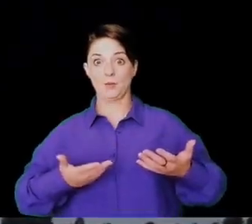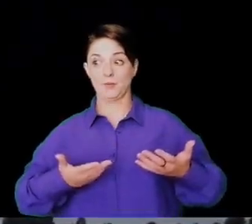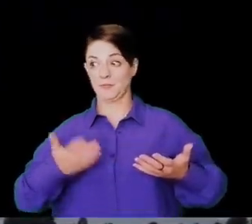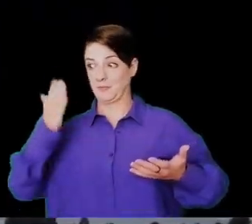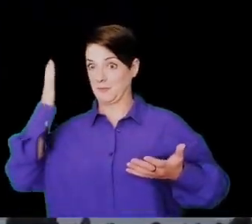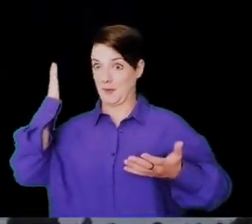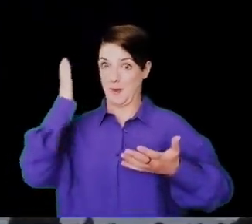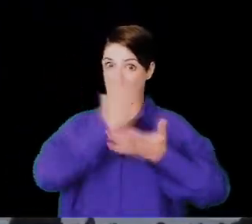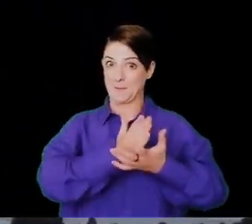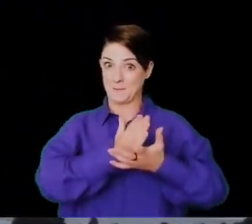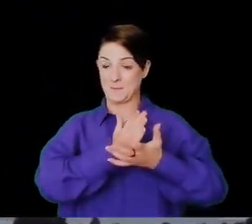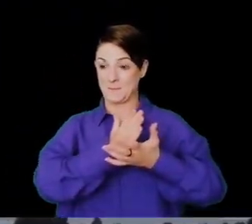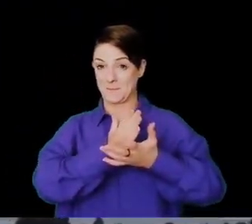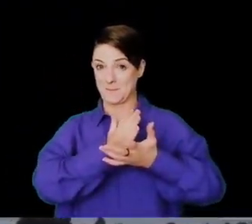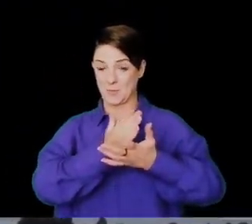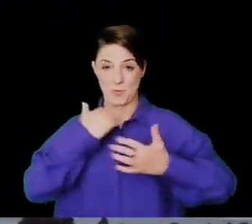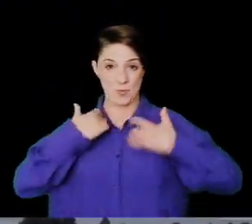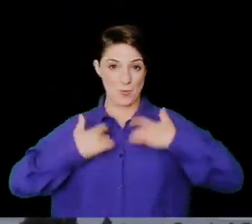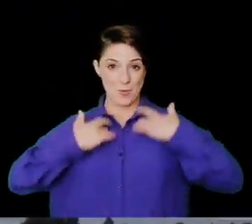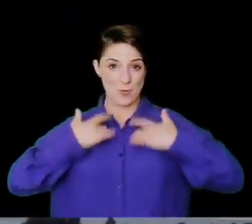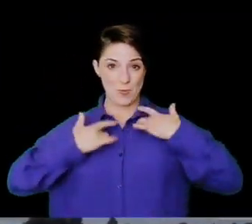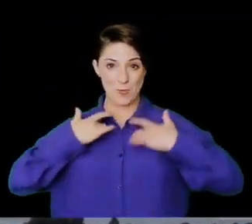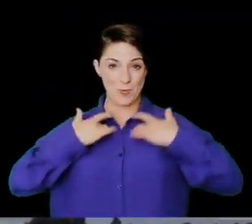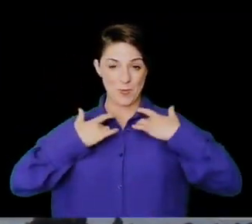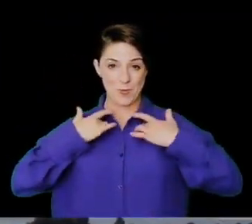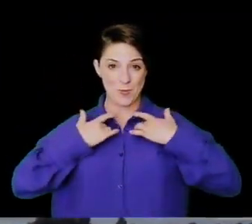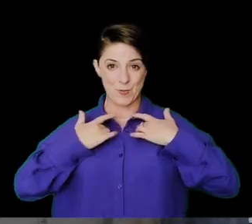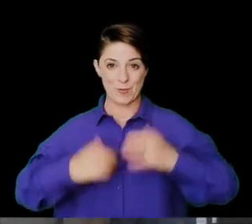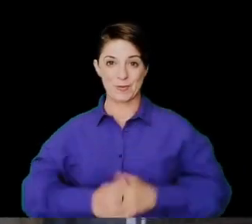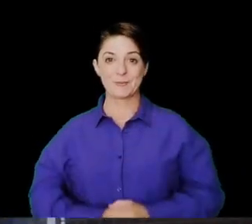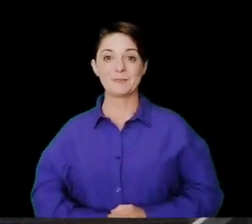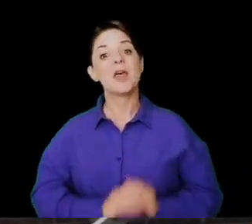Right now, it's the moment of truth for the new Langston Harbour reef.